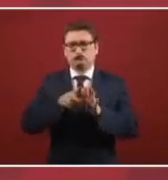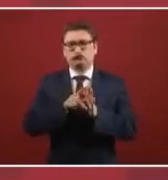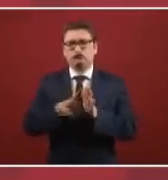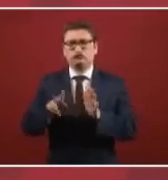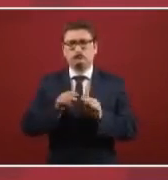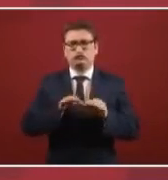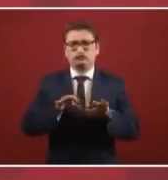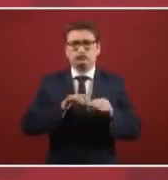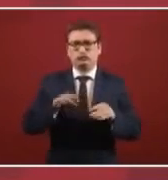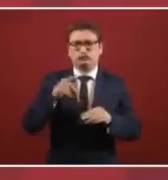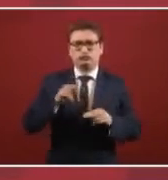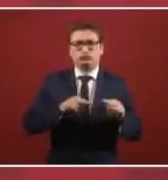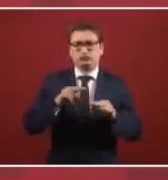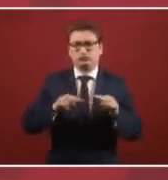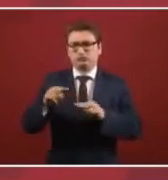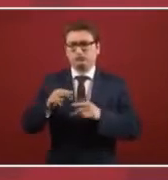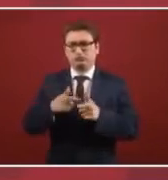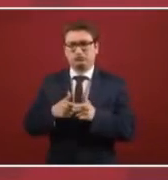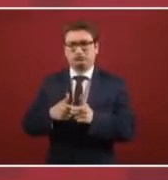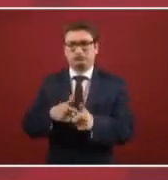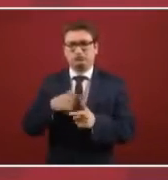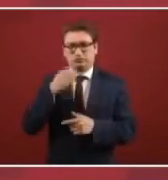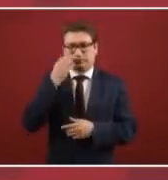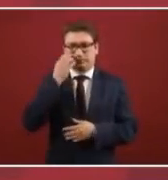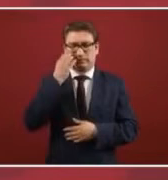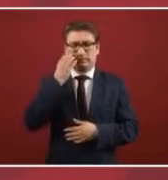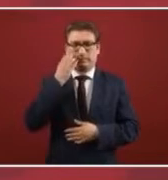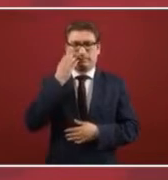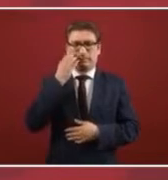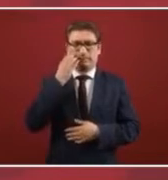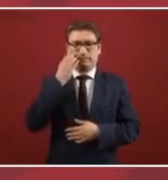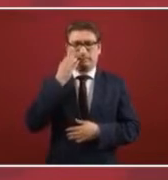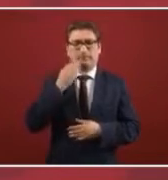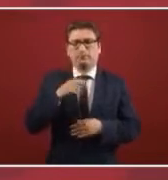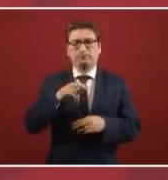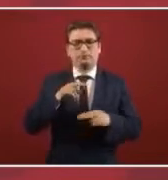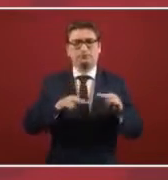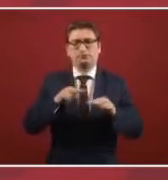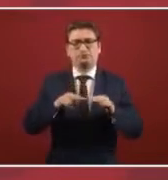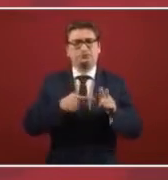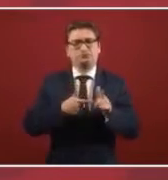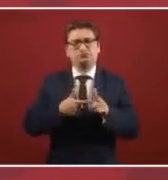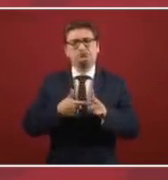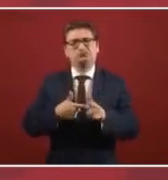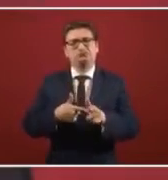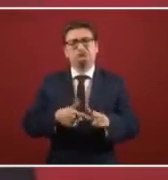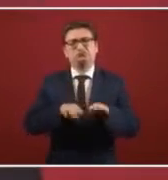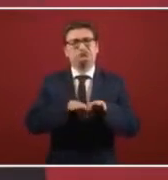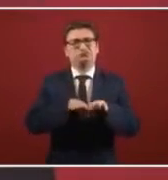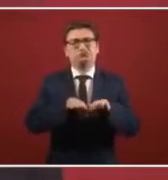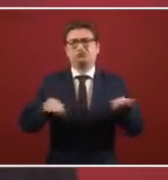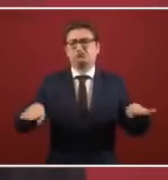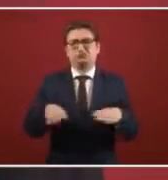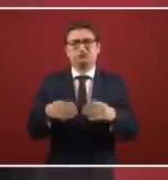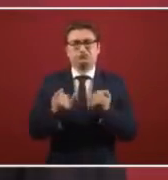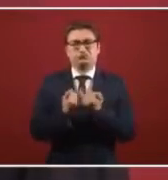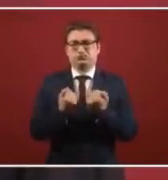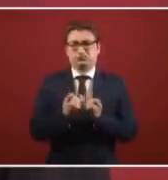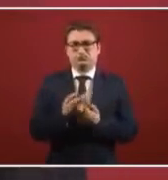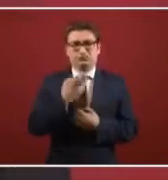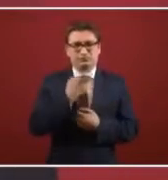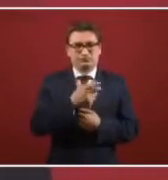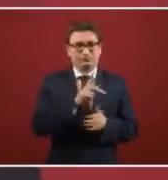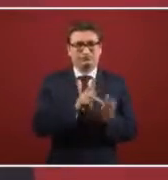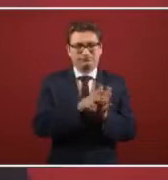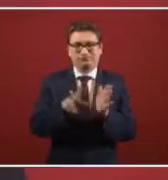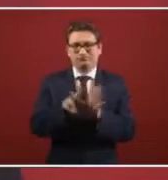Son partidarios They are de que parties las to cosas sigan igual. keep things the same as they used to Ese es be. el periodismo